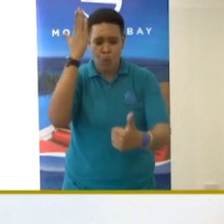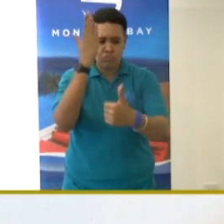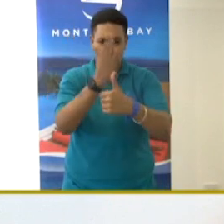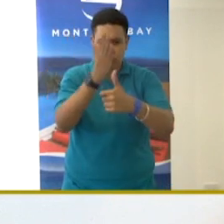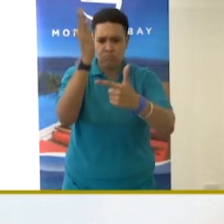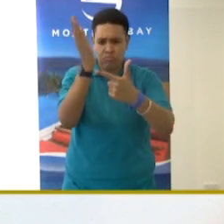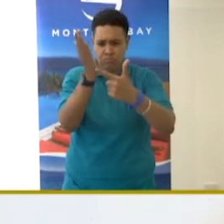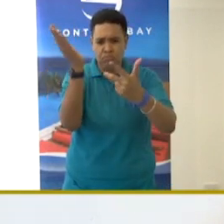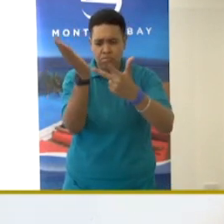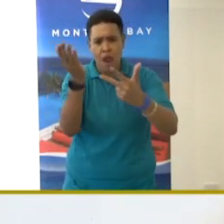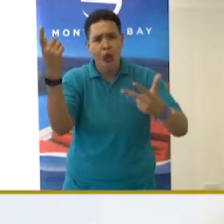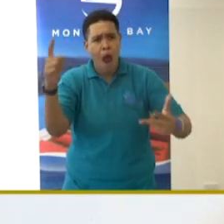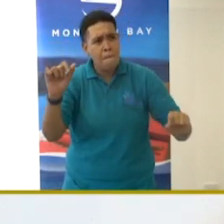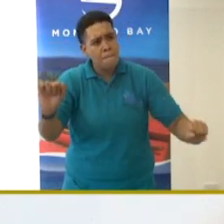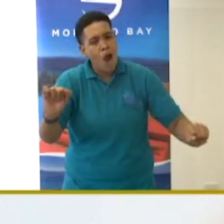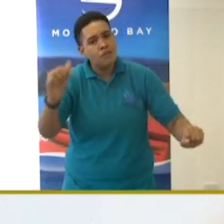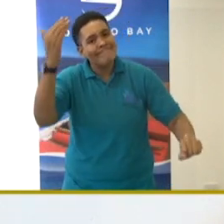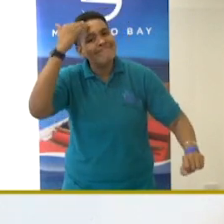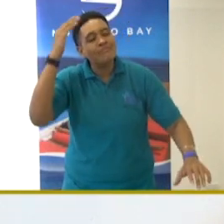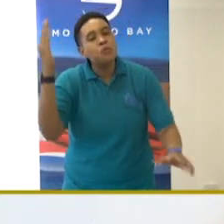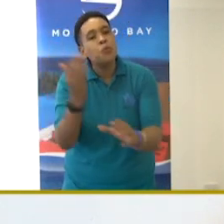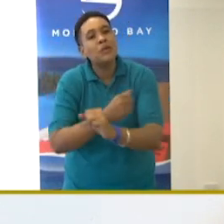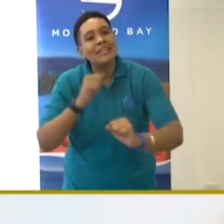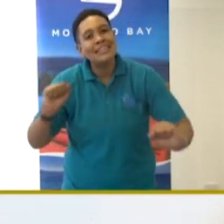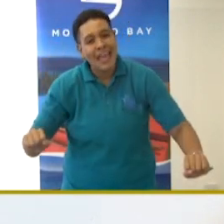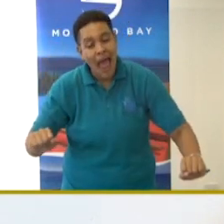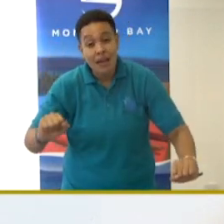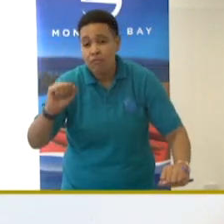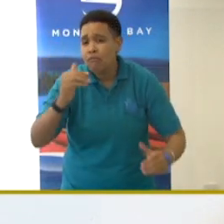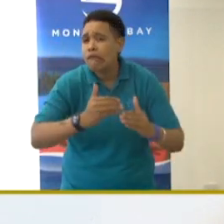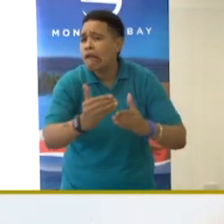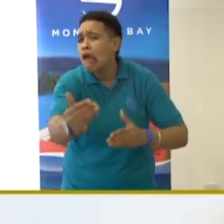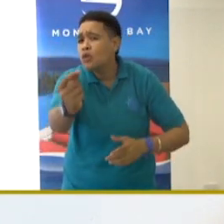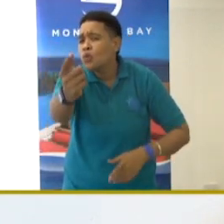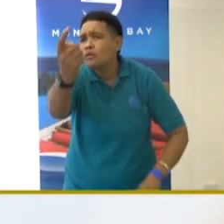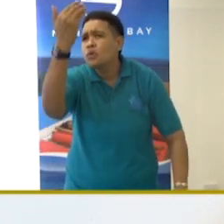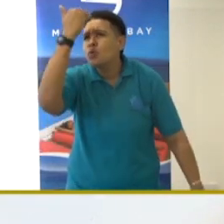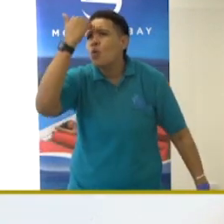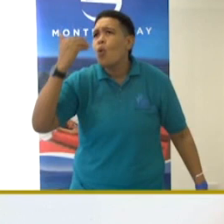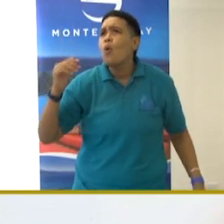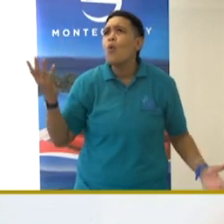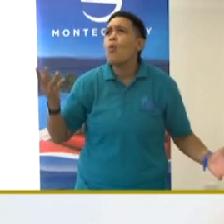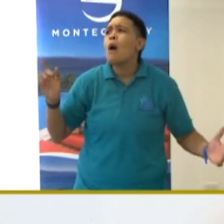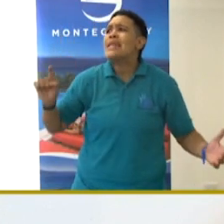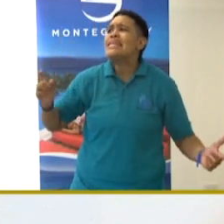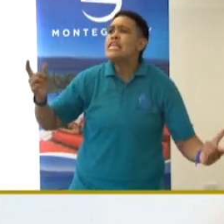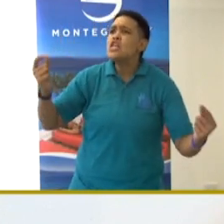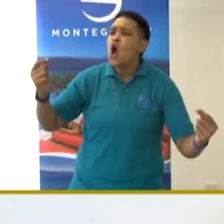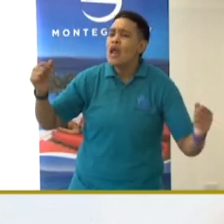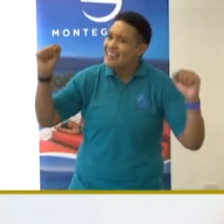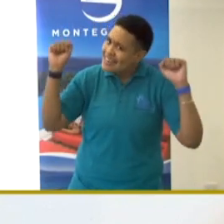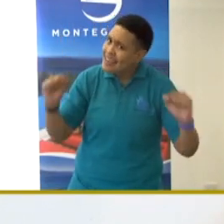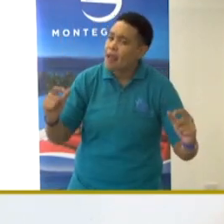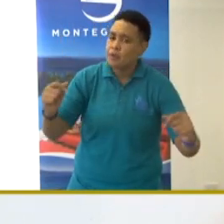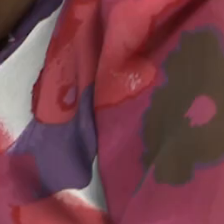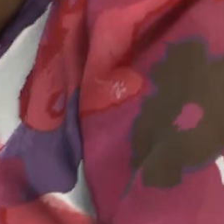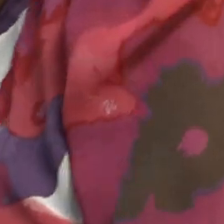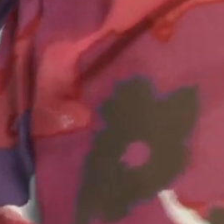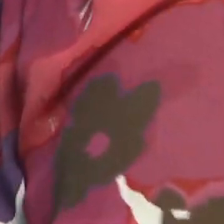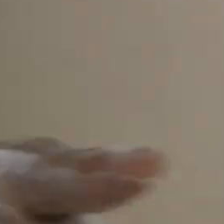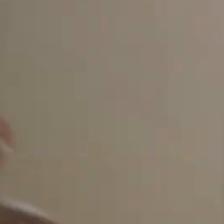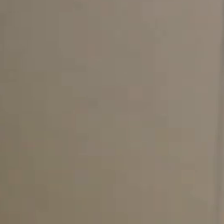victory. The next step is to do what we know needs to be done and can be done to protect ourselves and the people we care